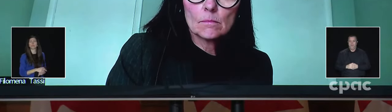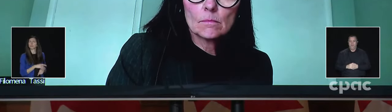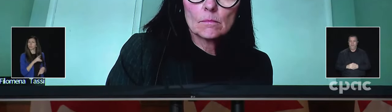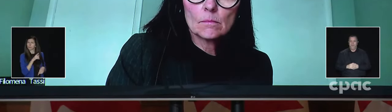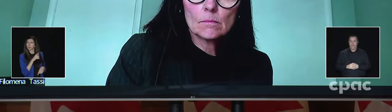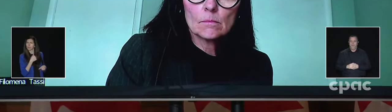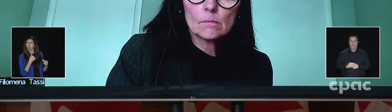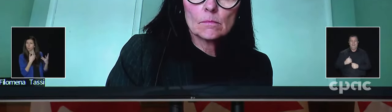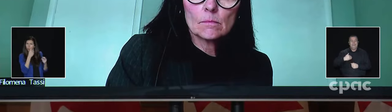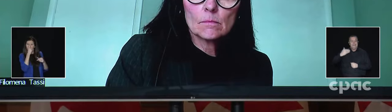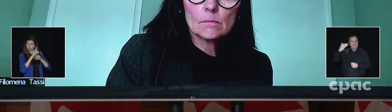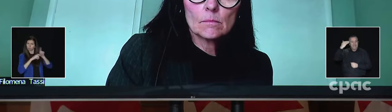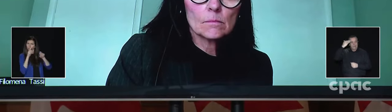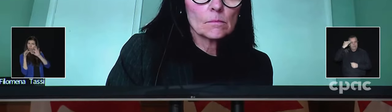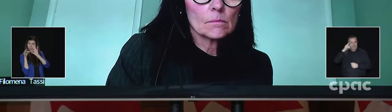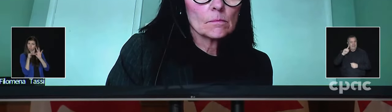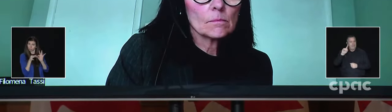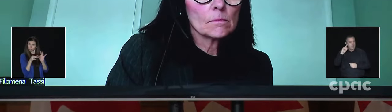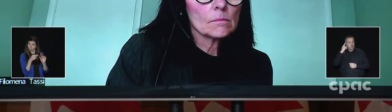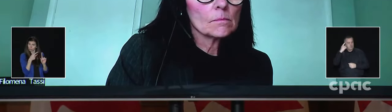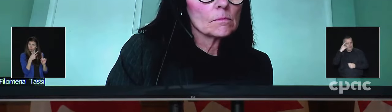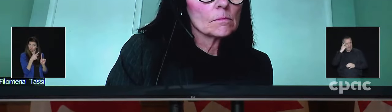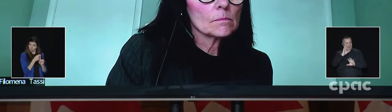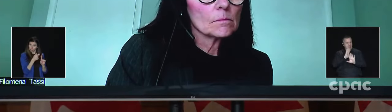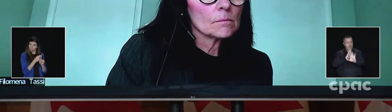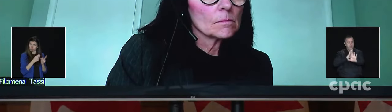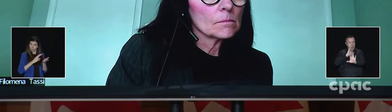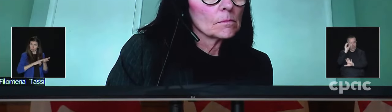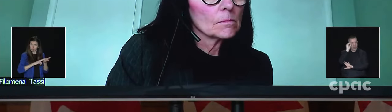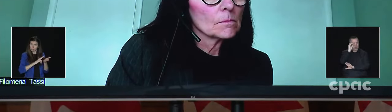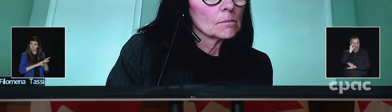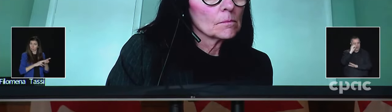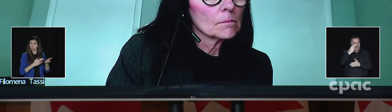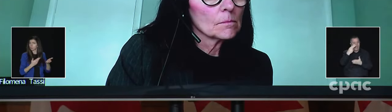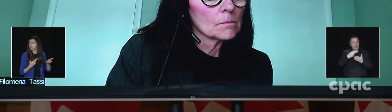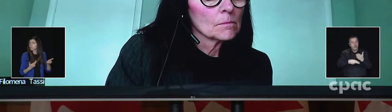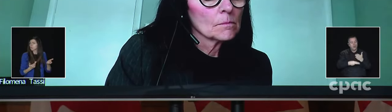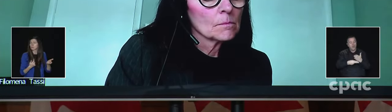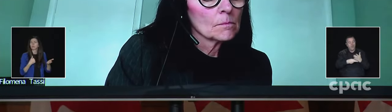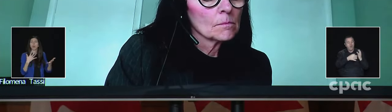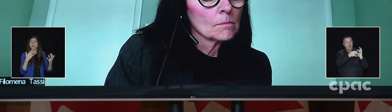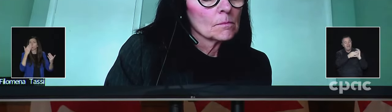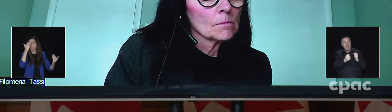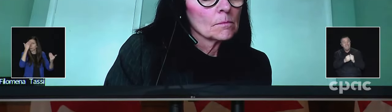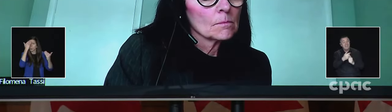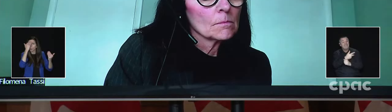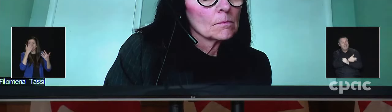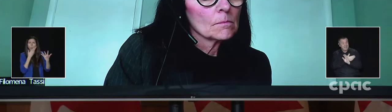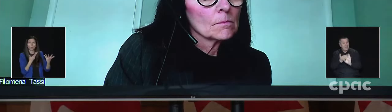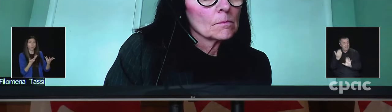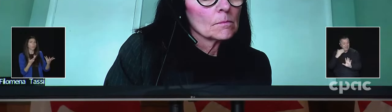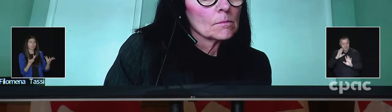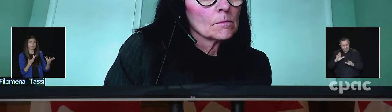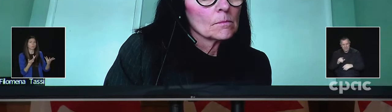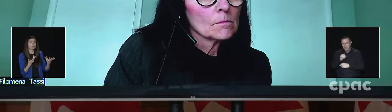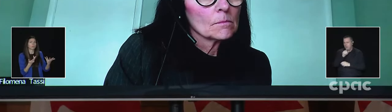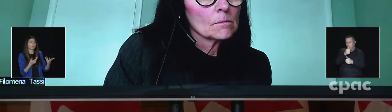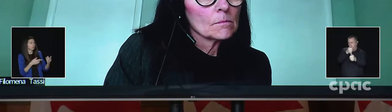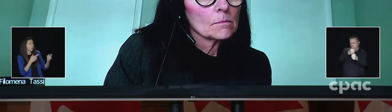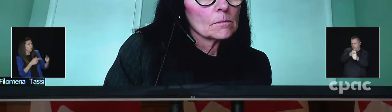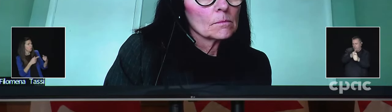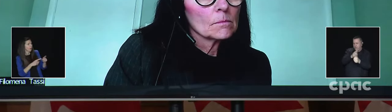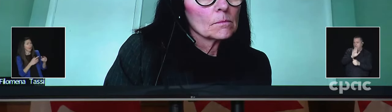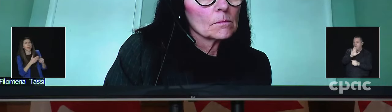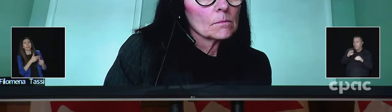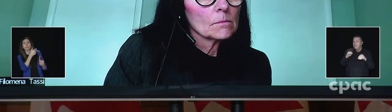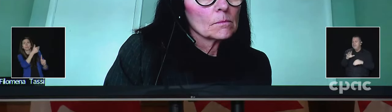wondering if there has been any word yet to your office or the department around the Auditor General and when she could